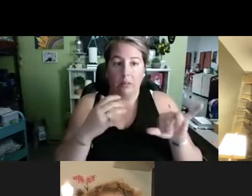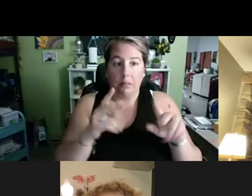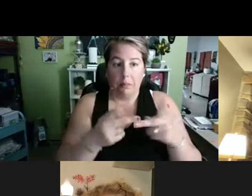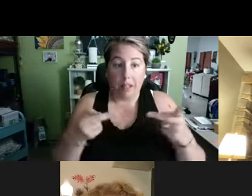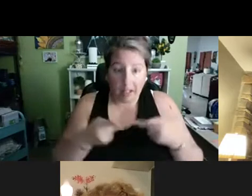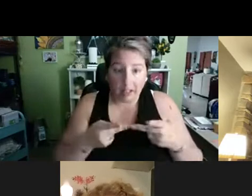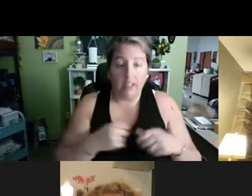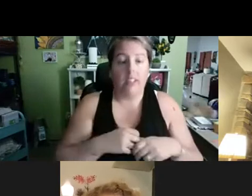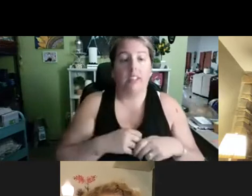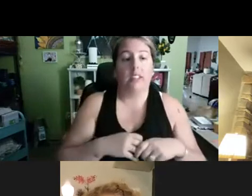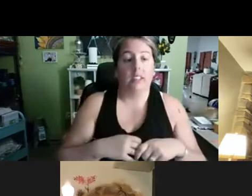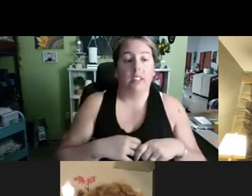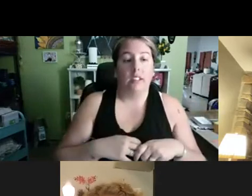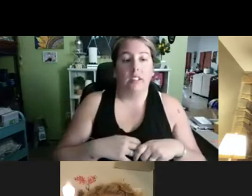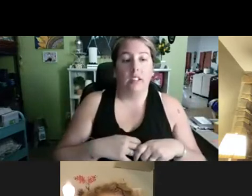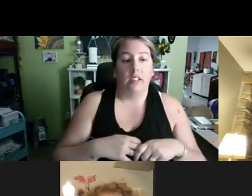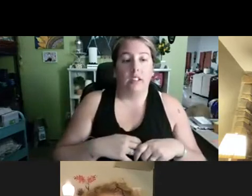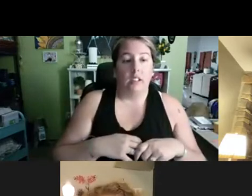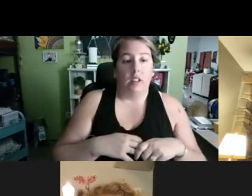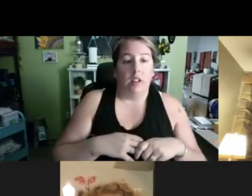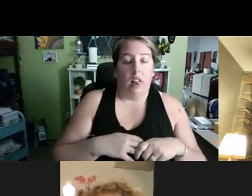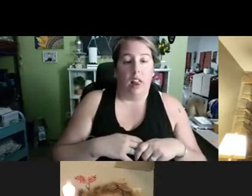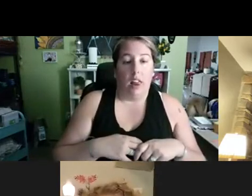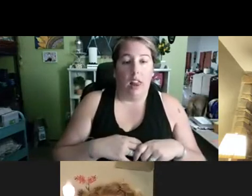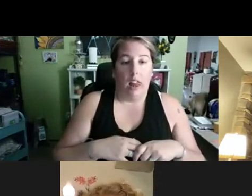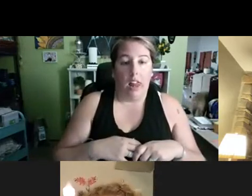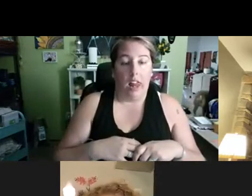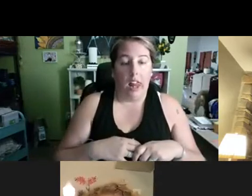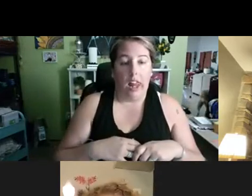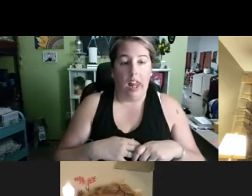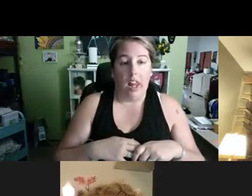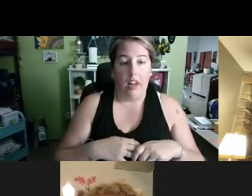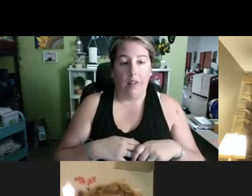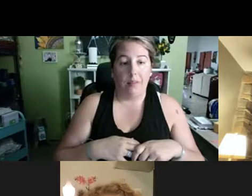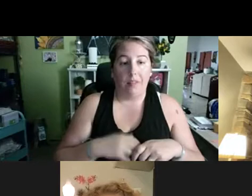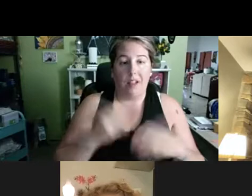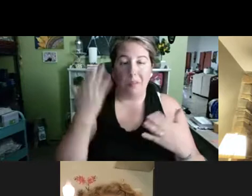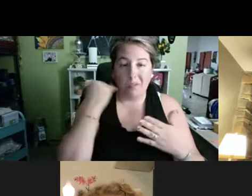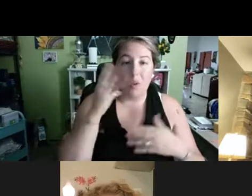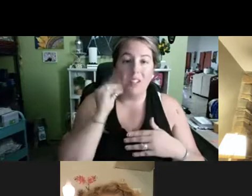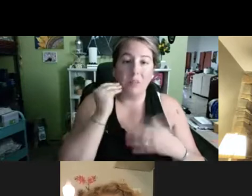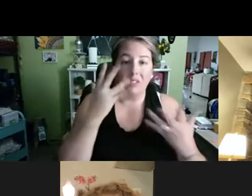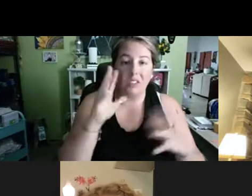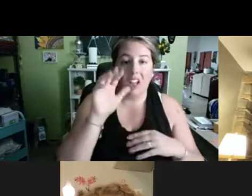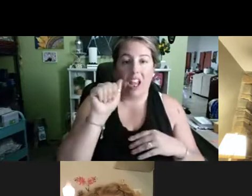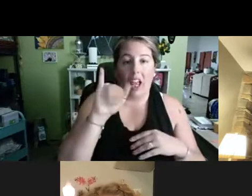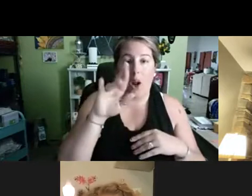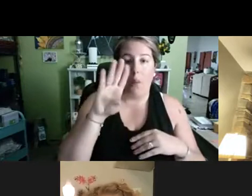Airbnb, which was fun, but then you're just not close to where all the action is.